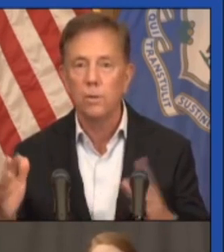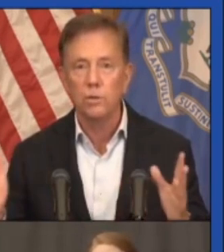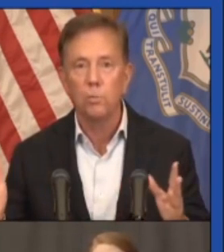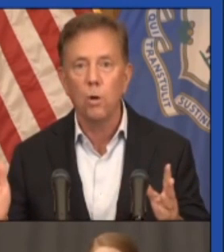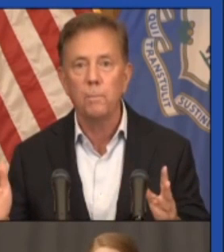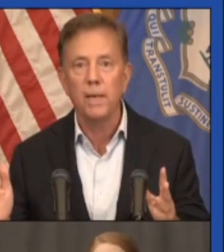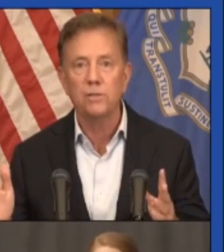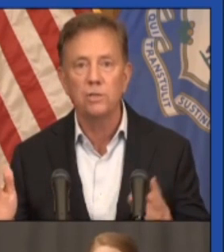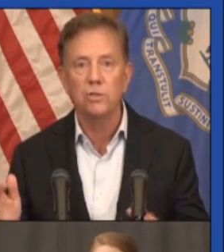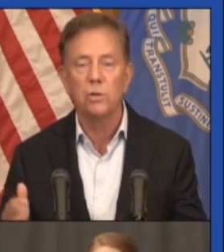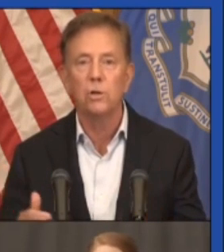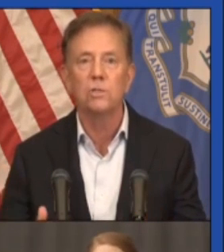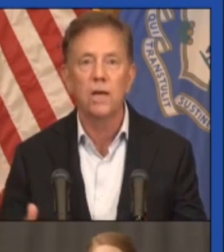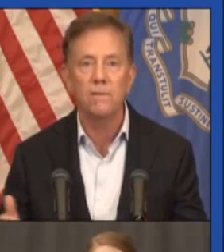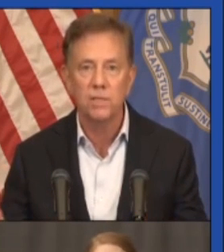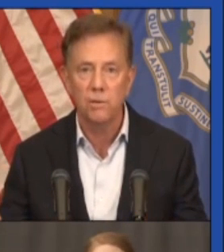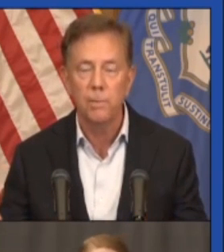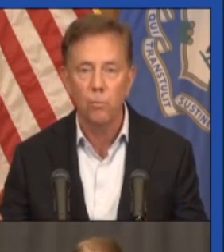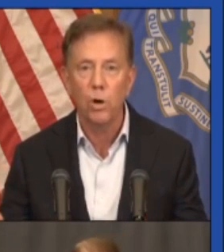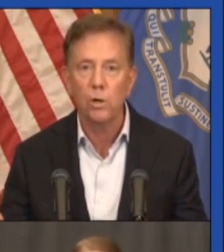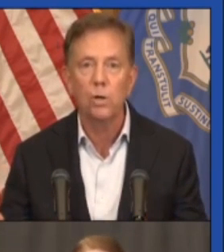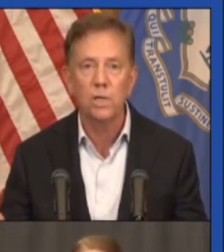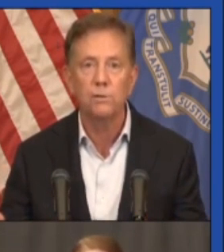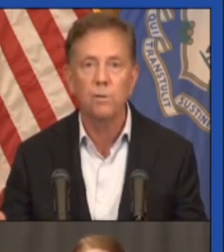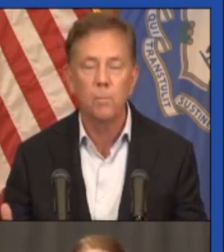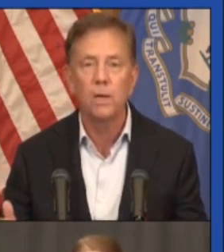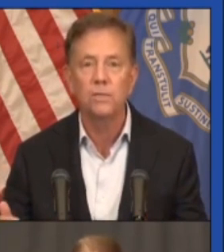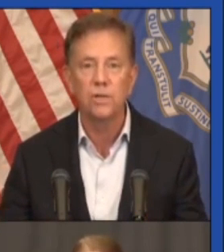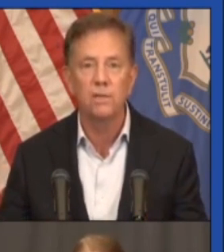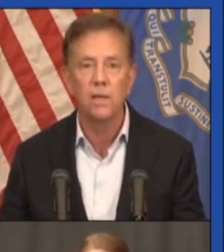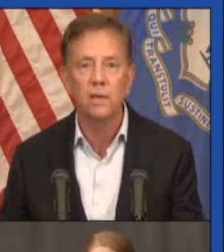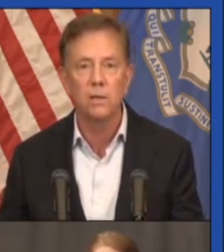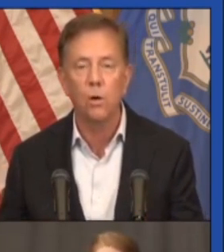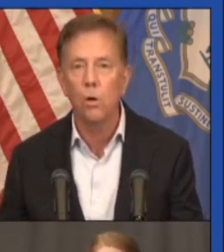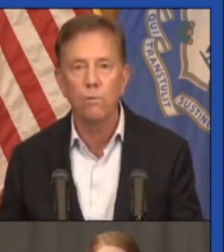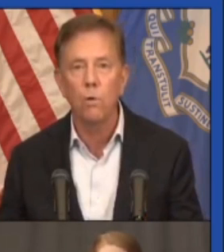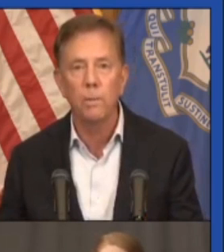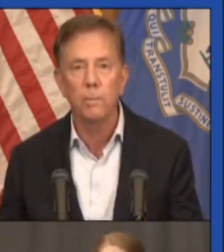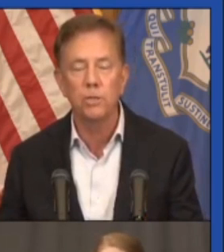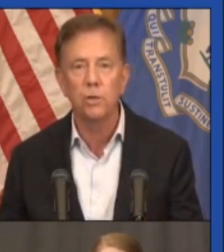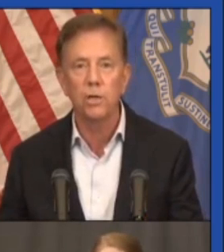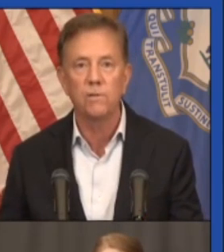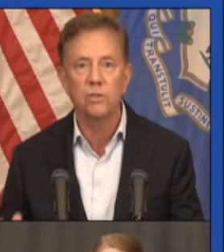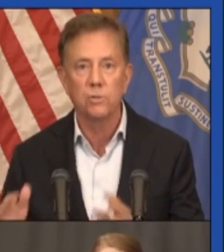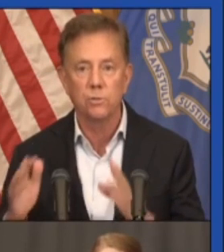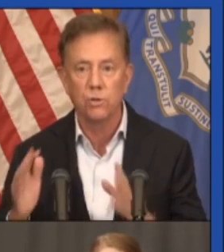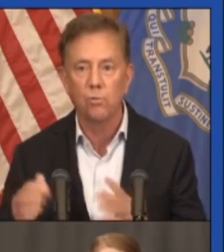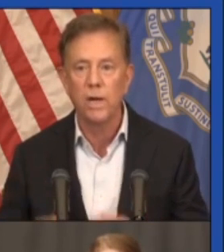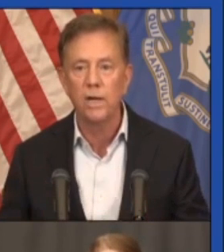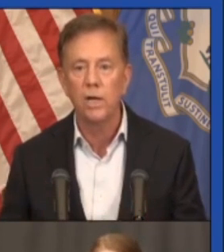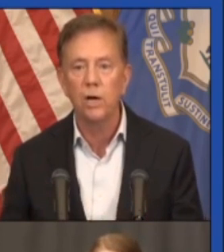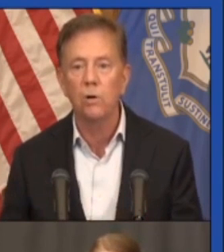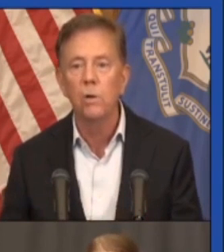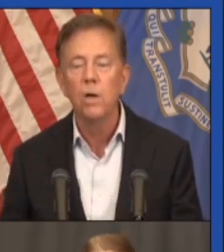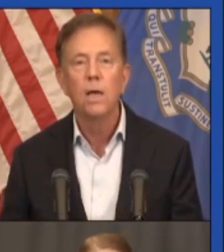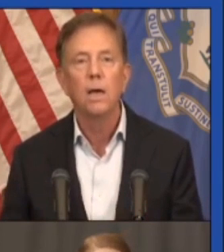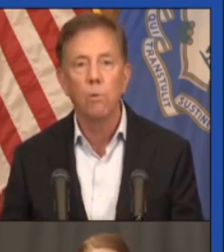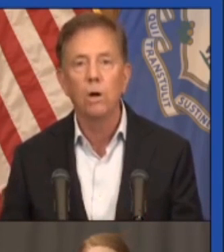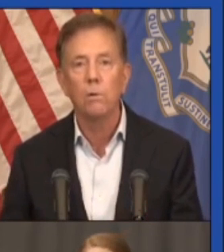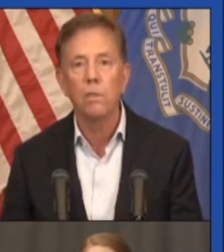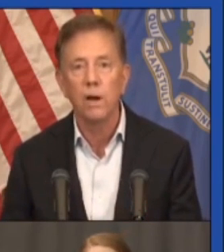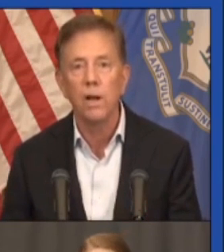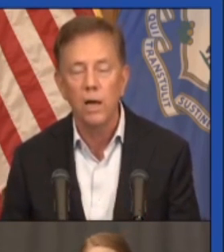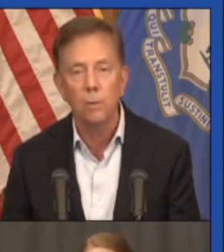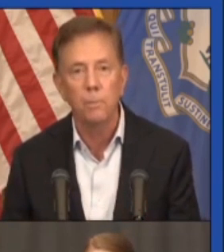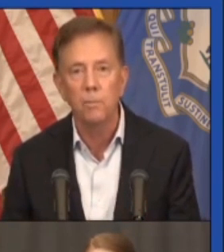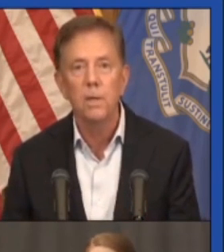heard some of those broad-based concerns. Obviously, we've been working on this for months. I think the overwhelming majority of our schools are ready to go, and